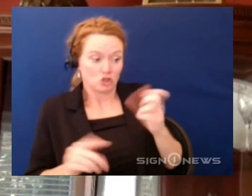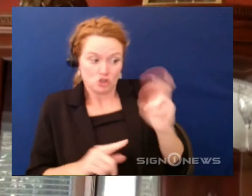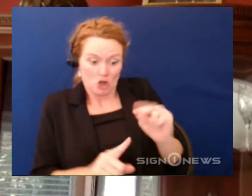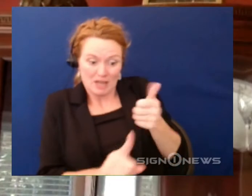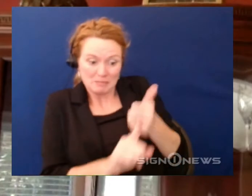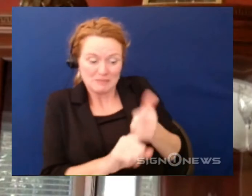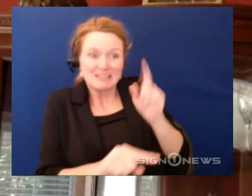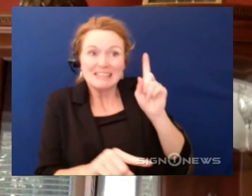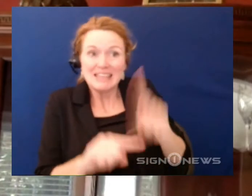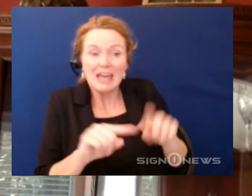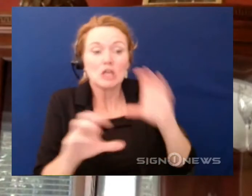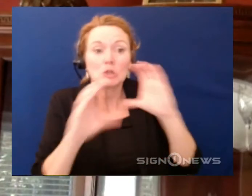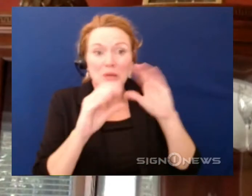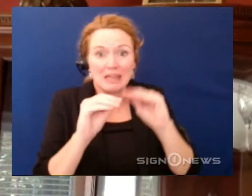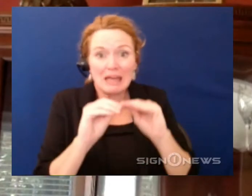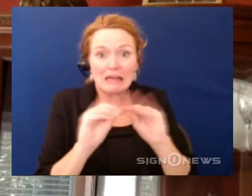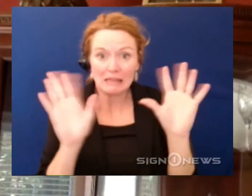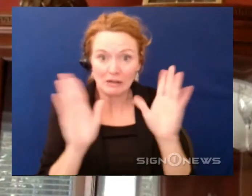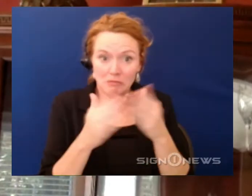to everyone,